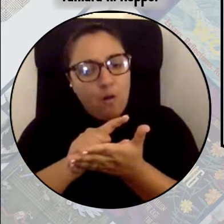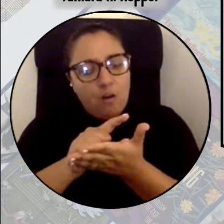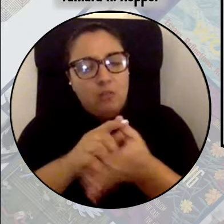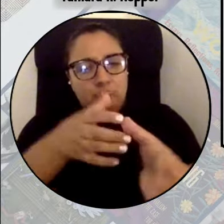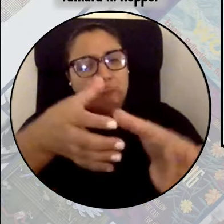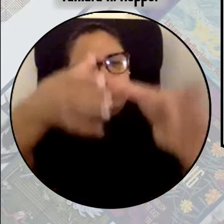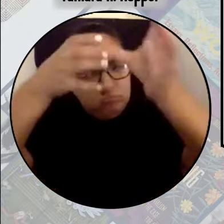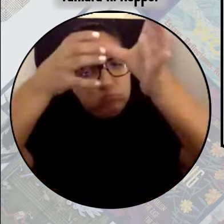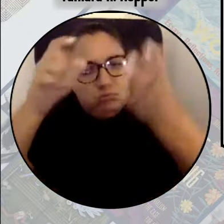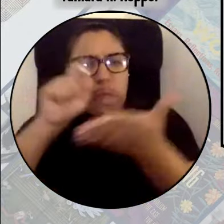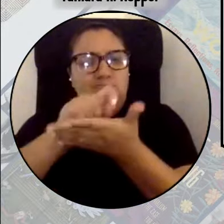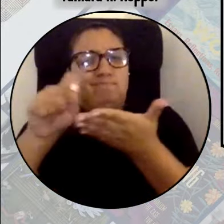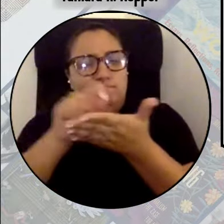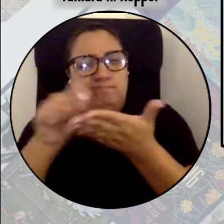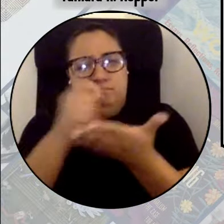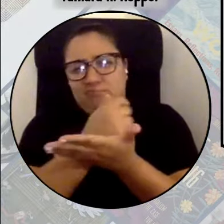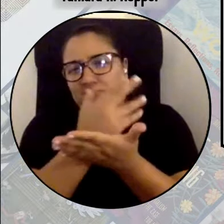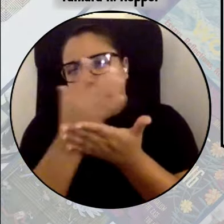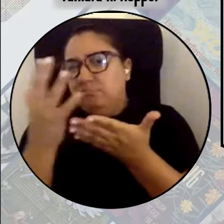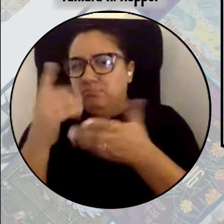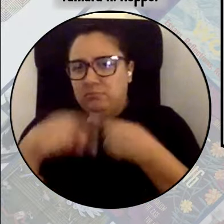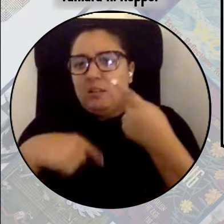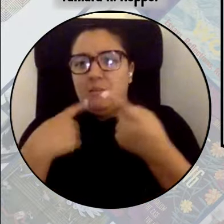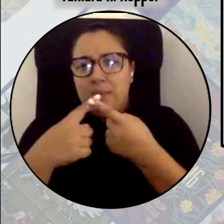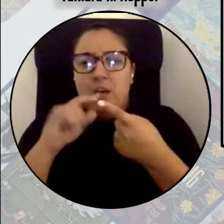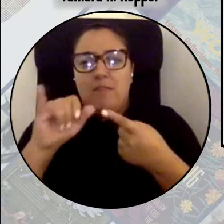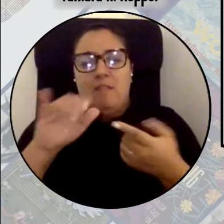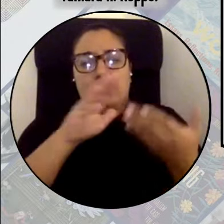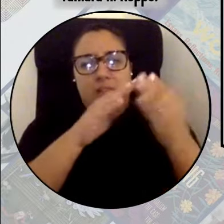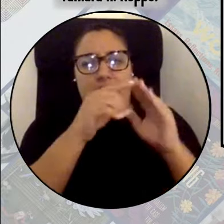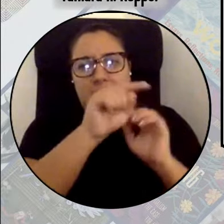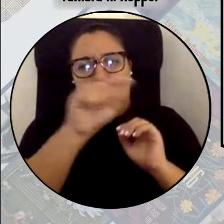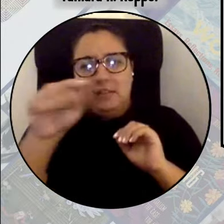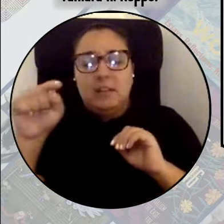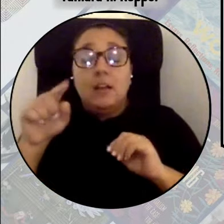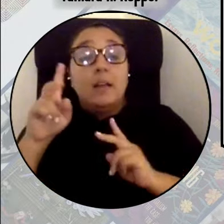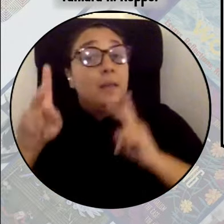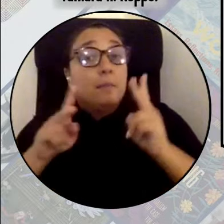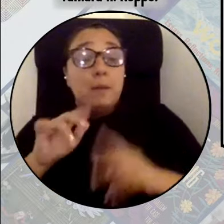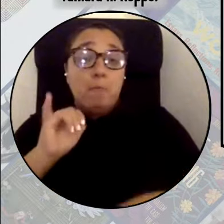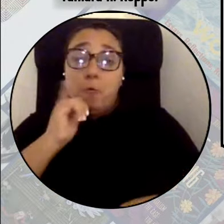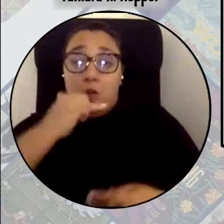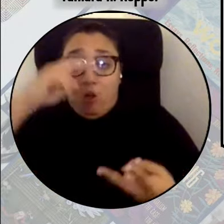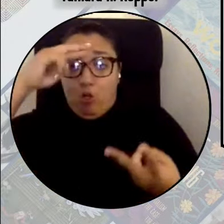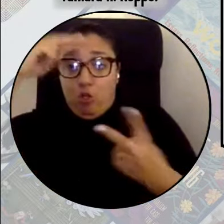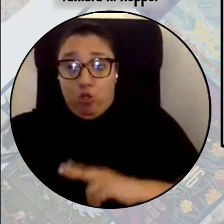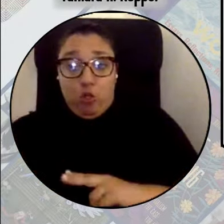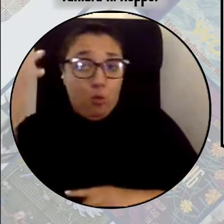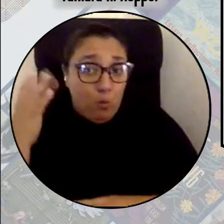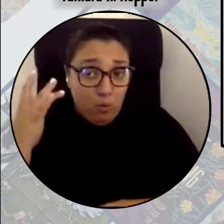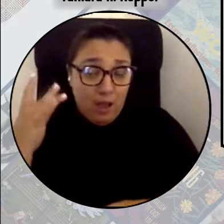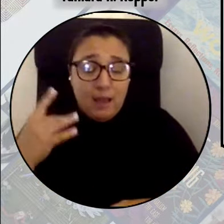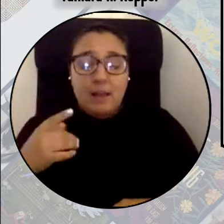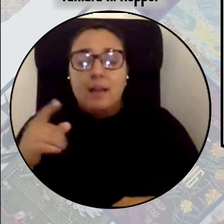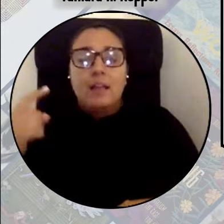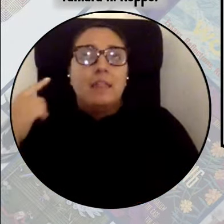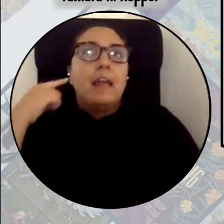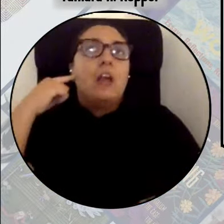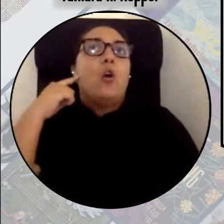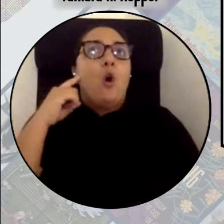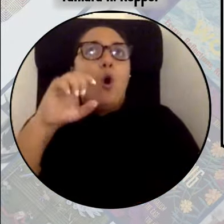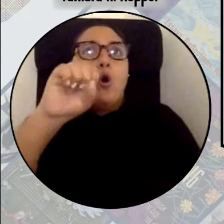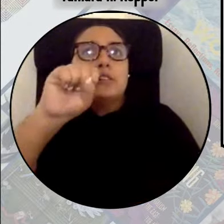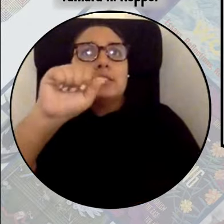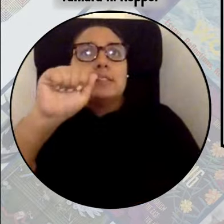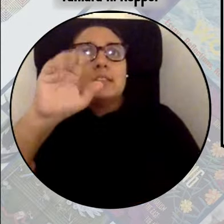who's written quite a lot about sanctuary cities. And he says, what people get all wrong is that they hear the word sanctuary, they think it's about